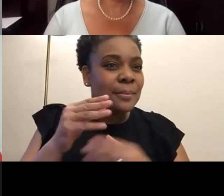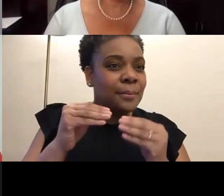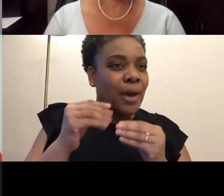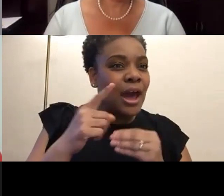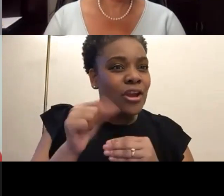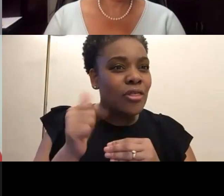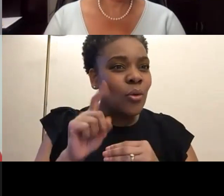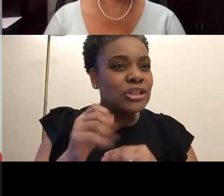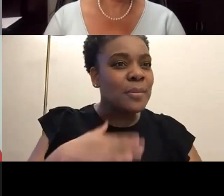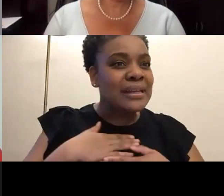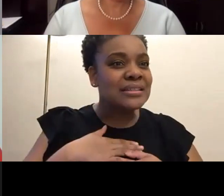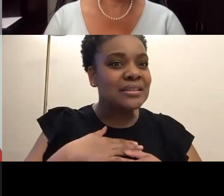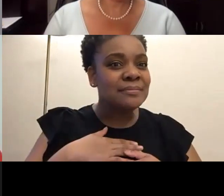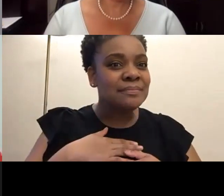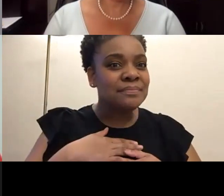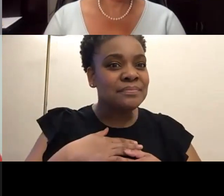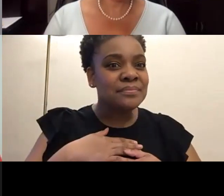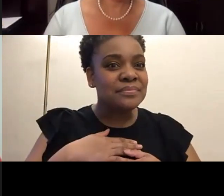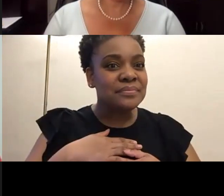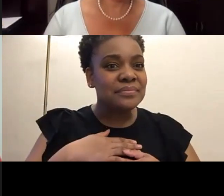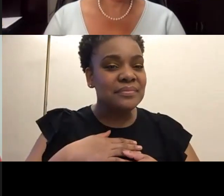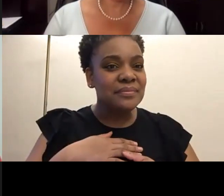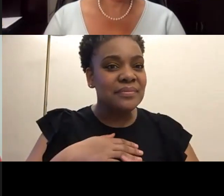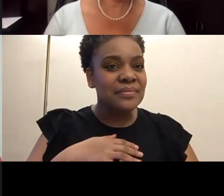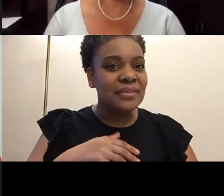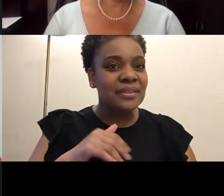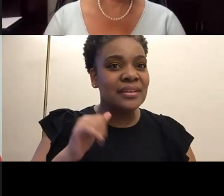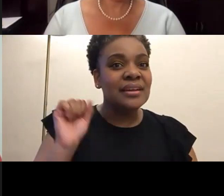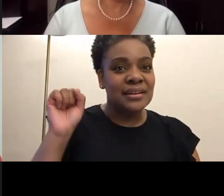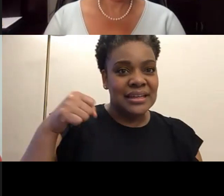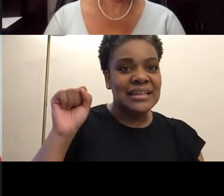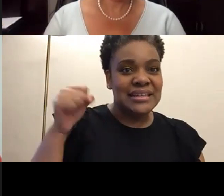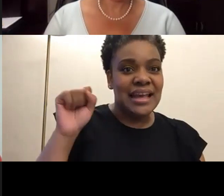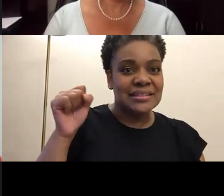Yeah, I have still like 9 in the chat room, in the question box. So,